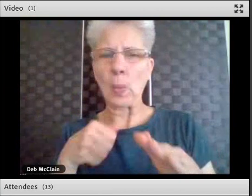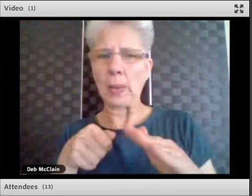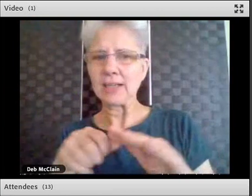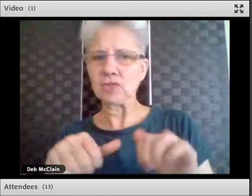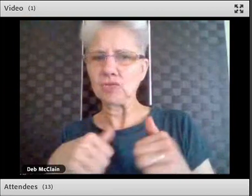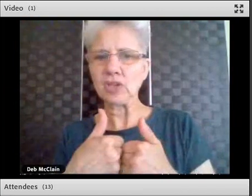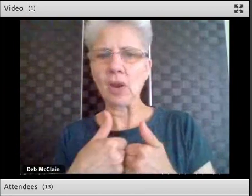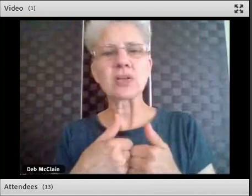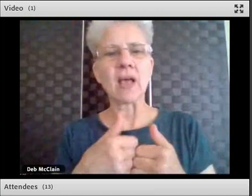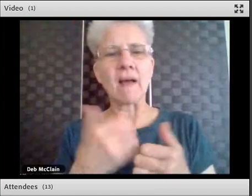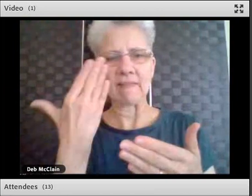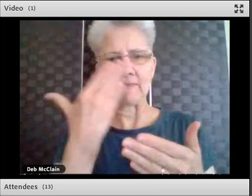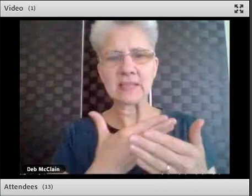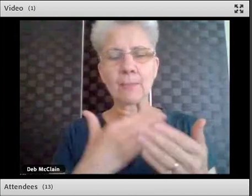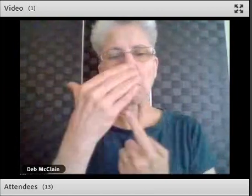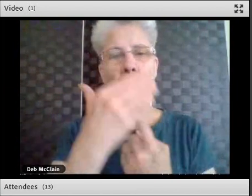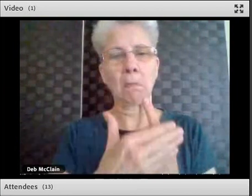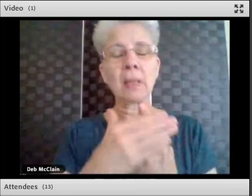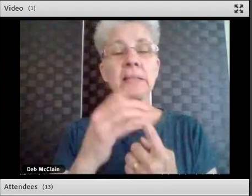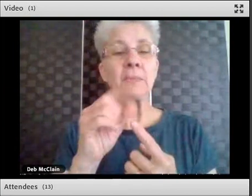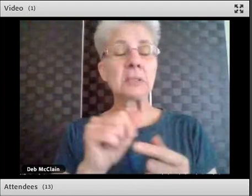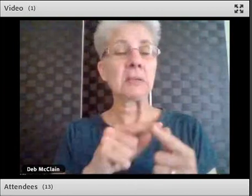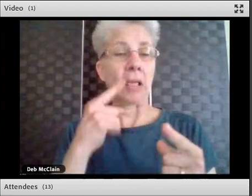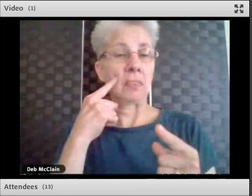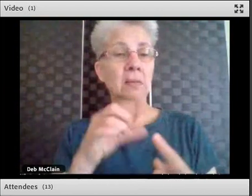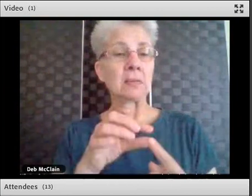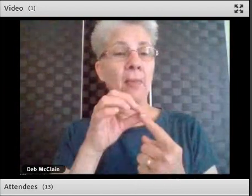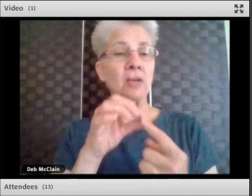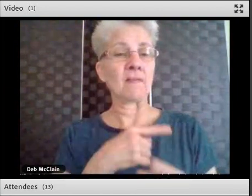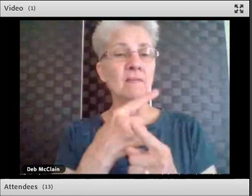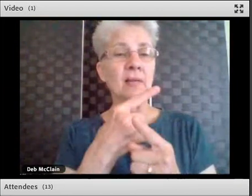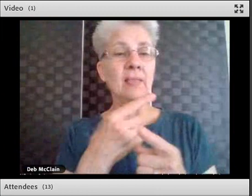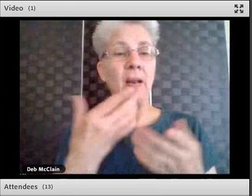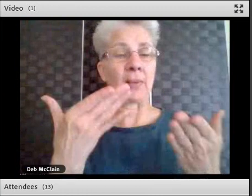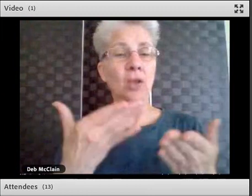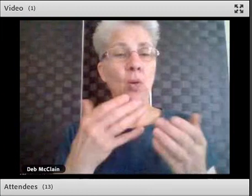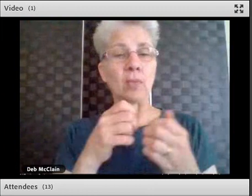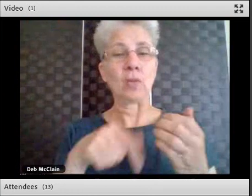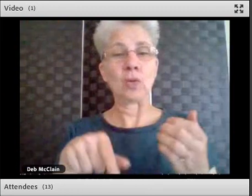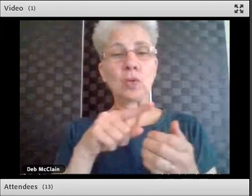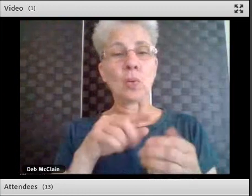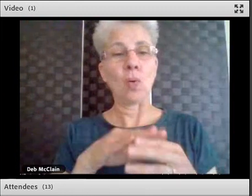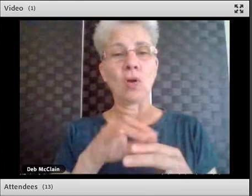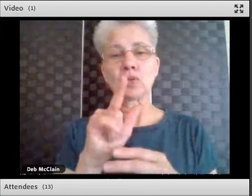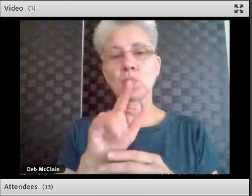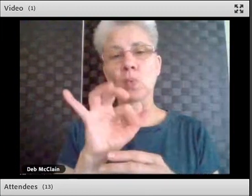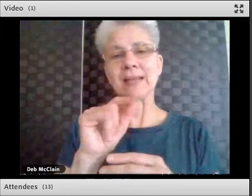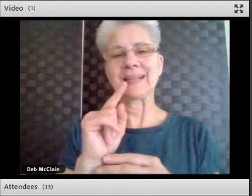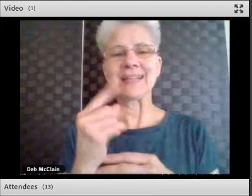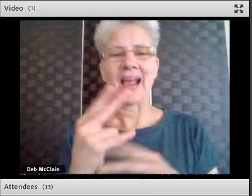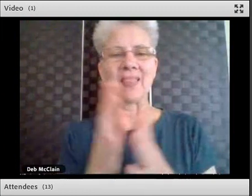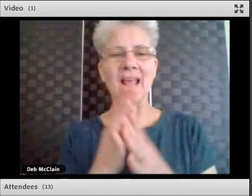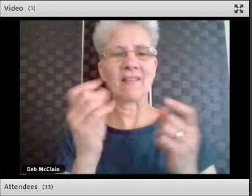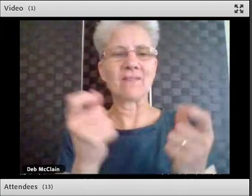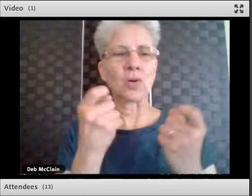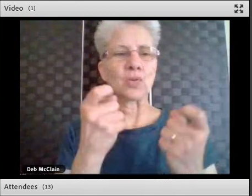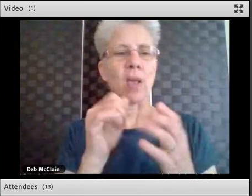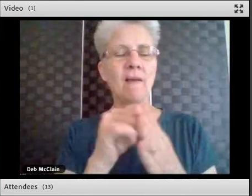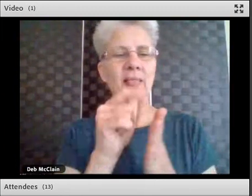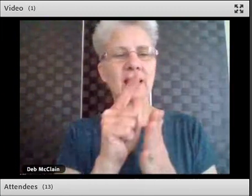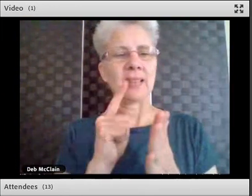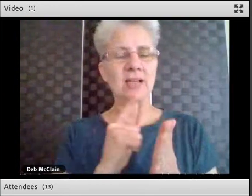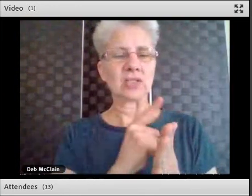invisible disabilities. And I think it's especially fitting that I'm here with you on the 29th anniversary of a piece of legislation